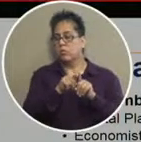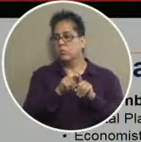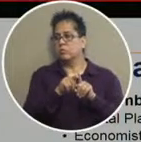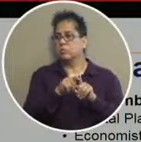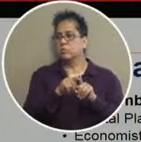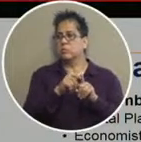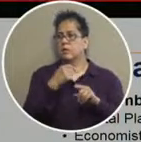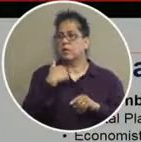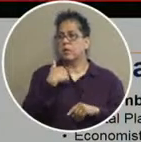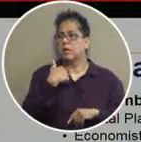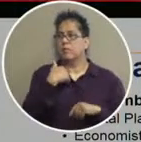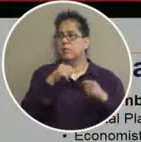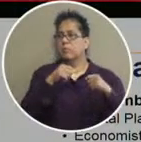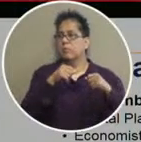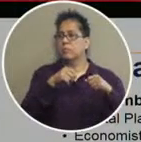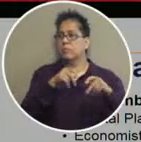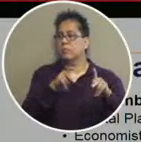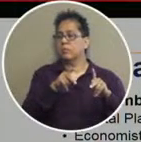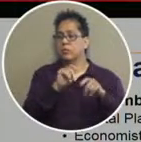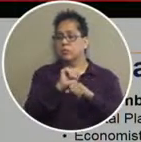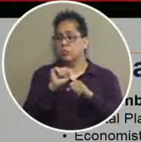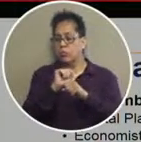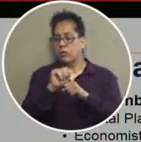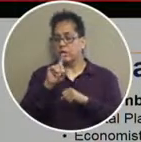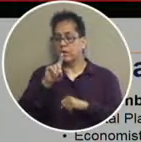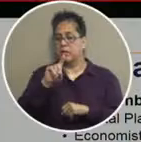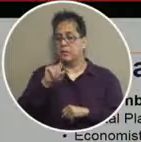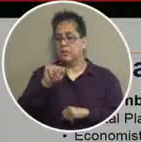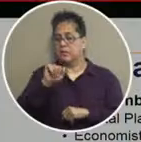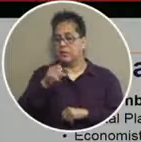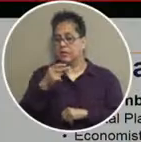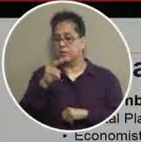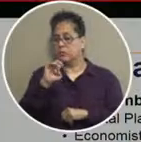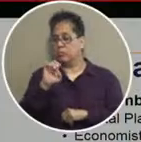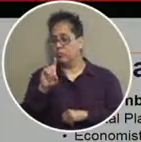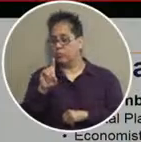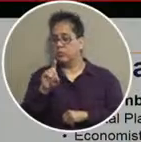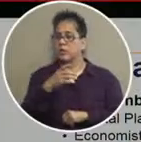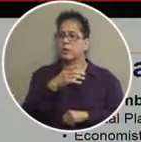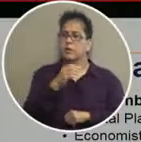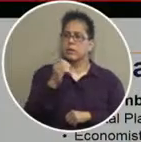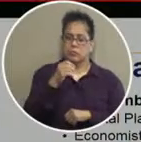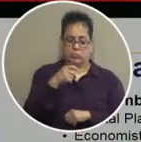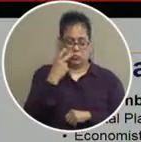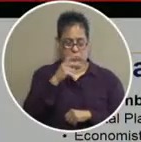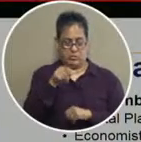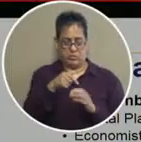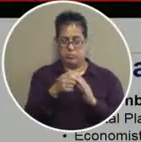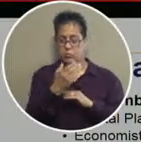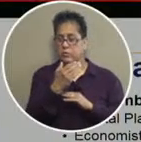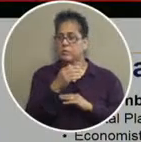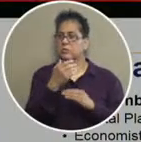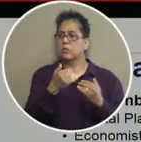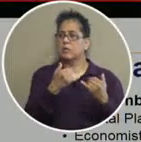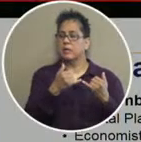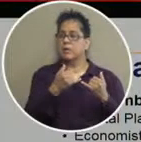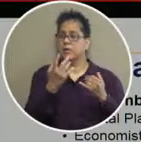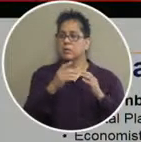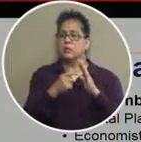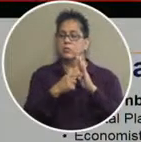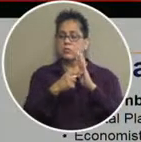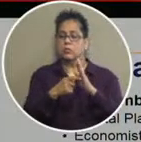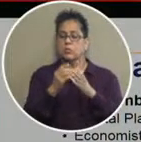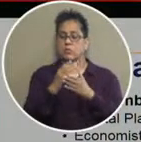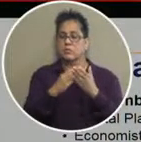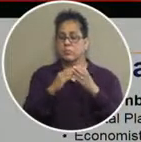and fire departments on some of the work they have done with dashboards. And you saw Dr. Carranza this morning, today, showing you some of